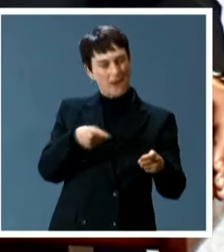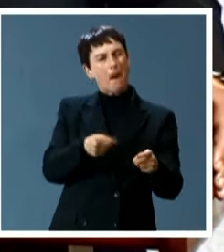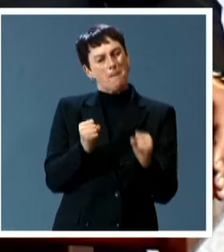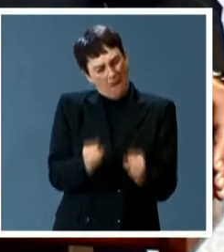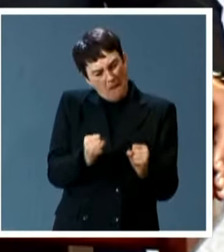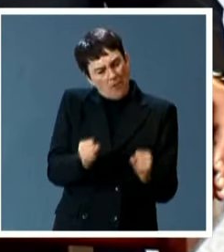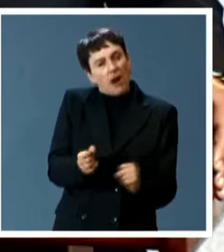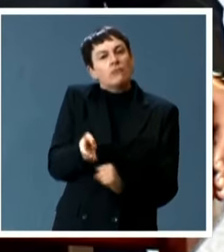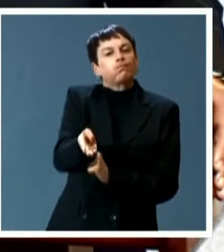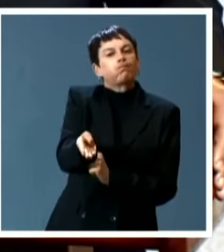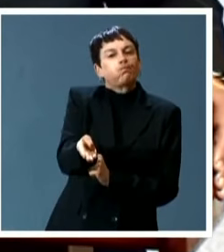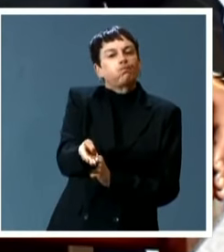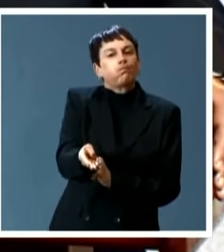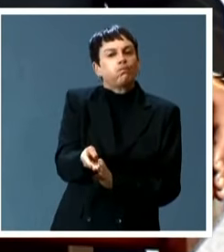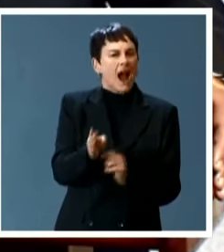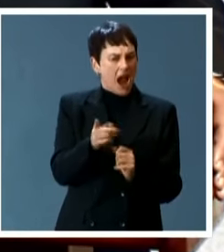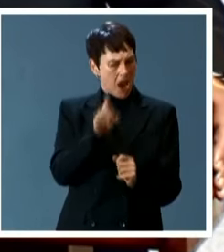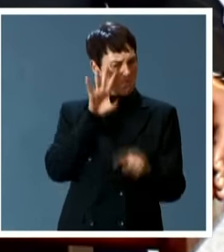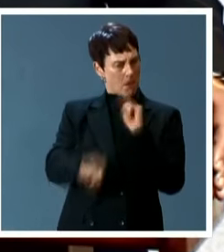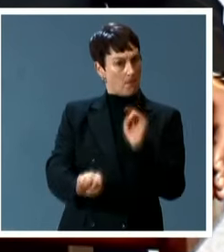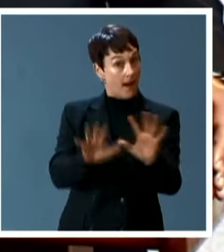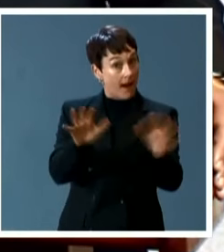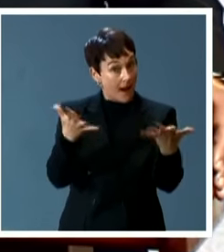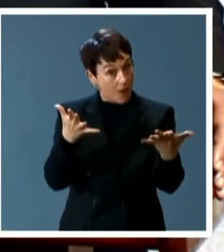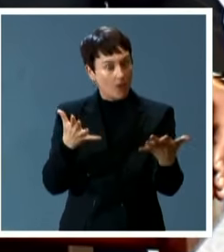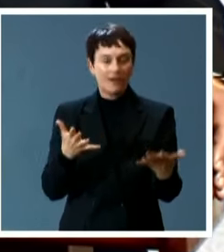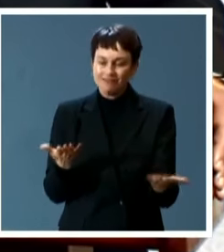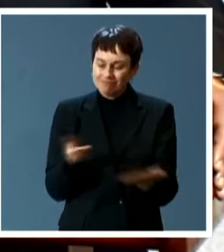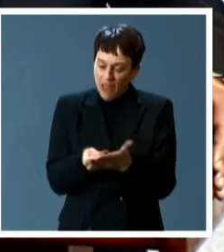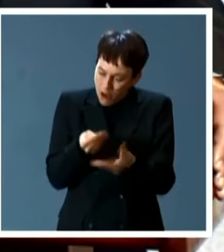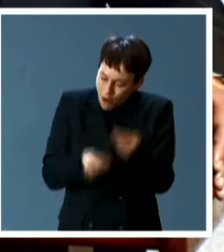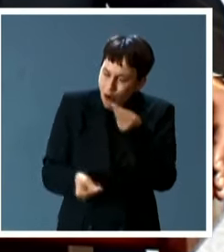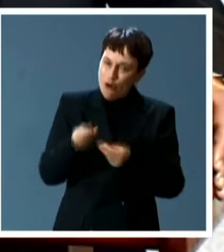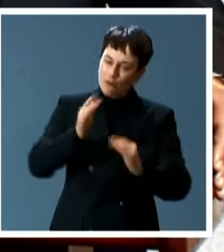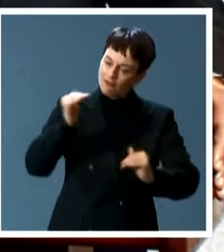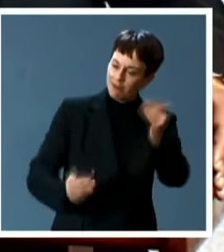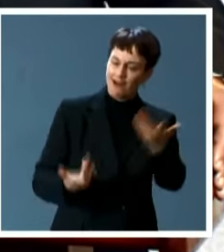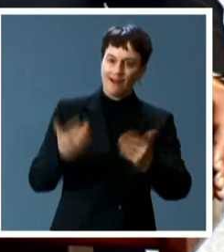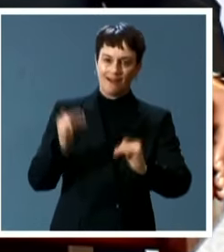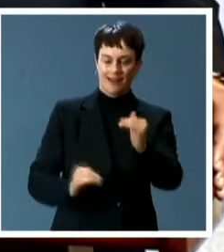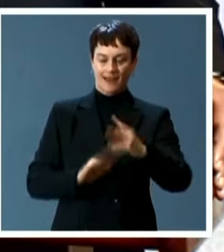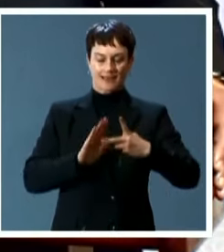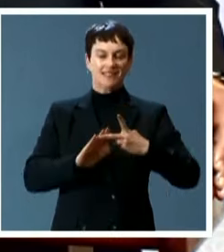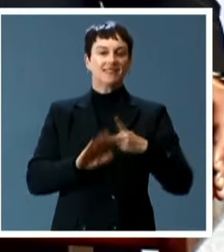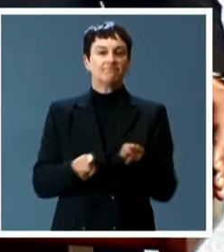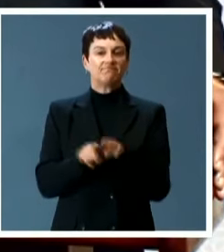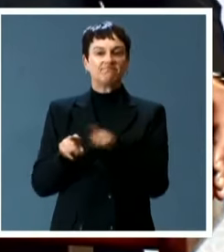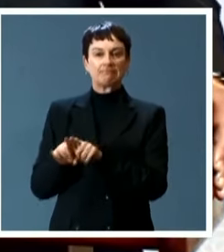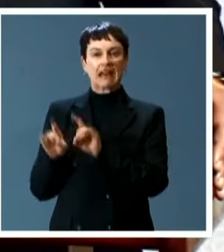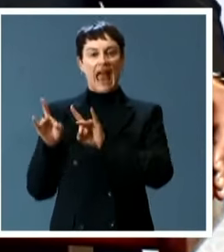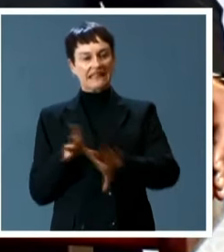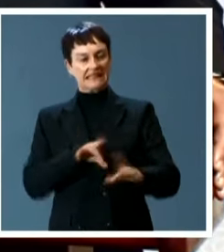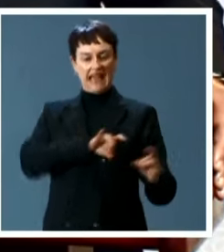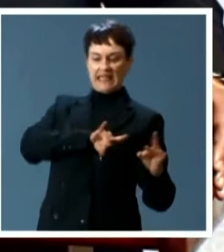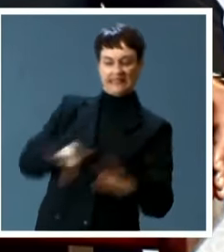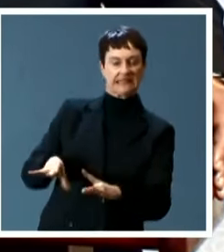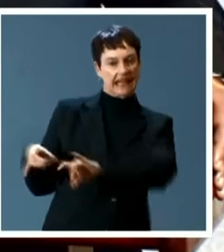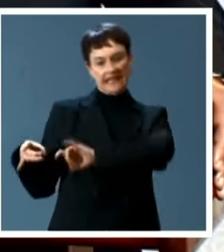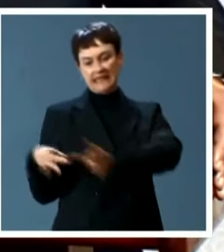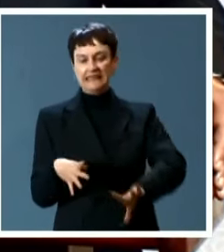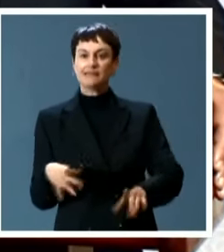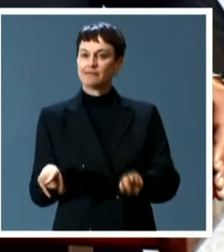see this in the economic and social injustice, the rise of hate crimes and xenophobia, the persistence of